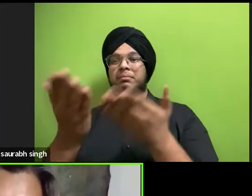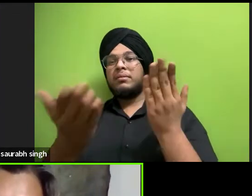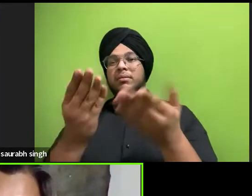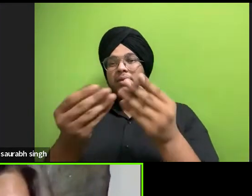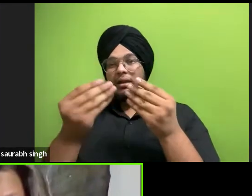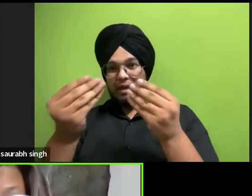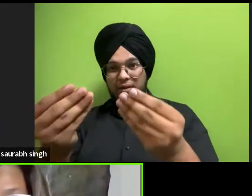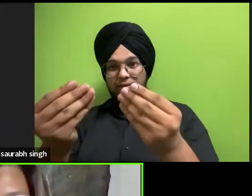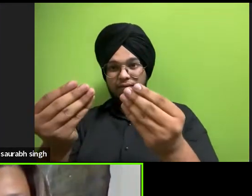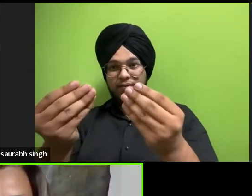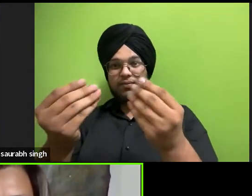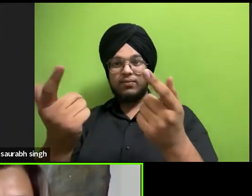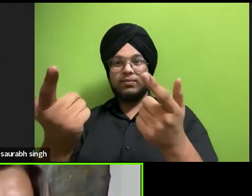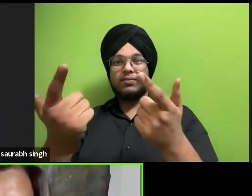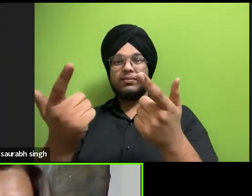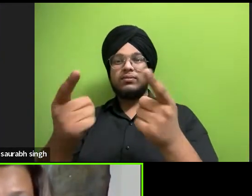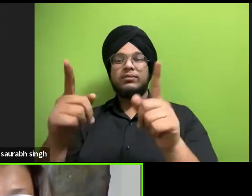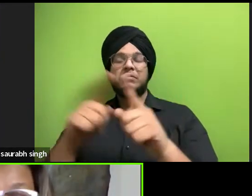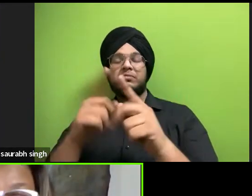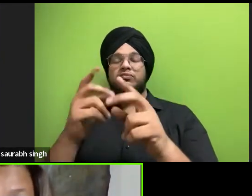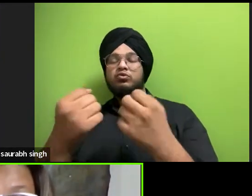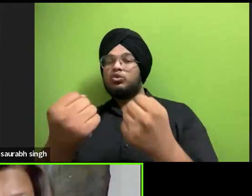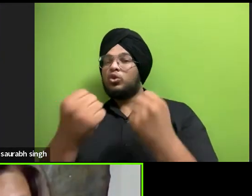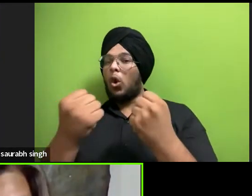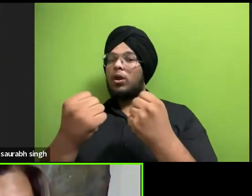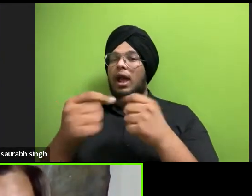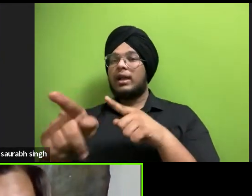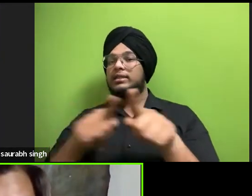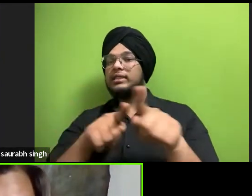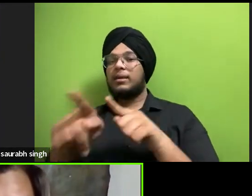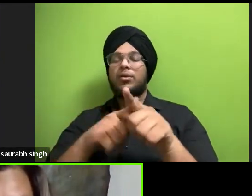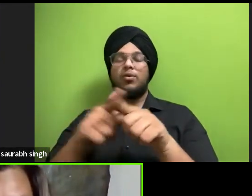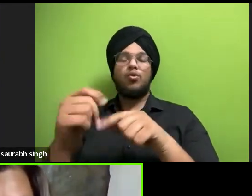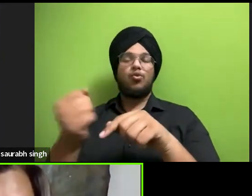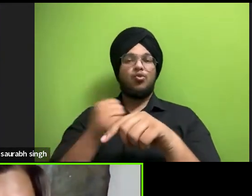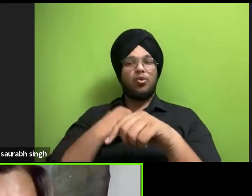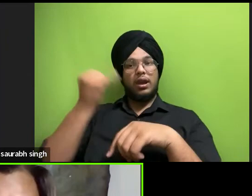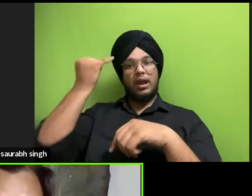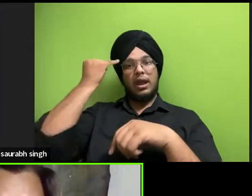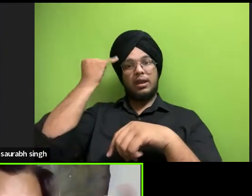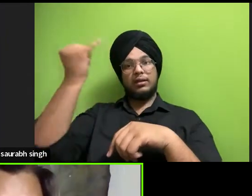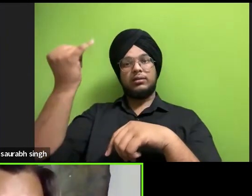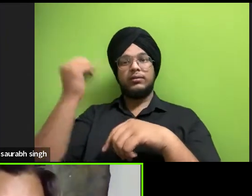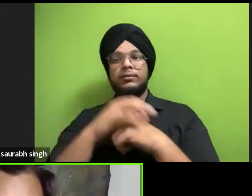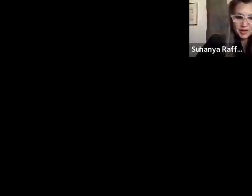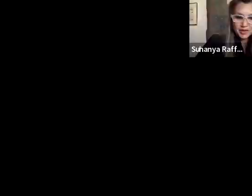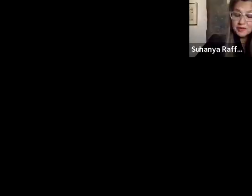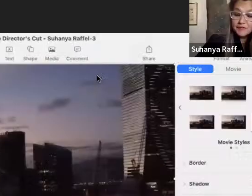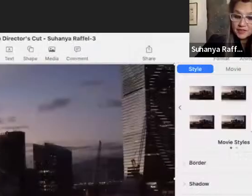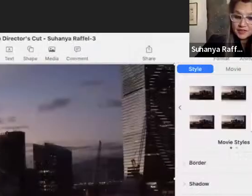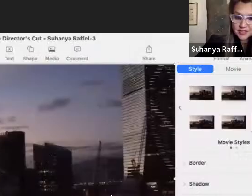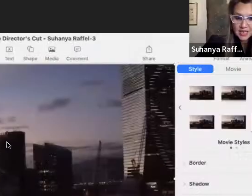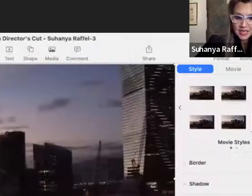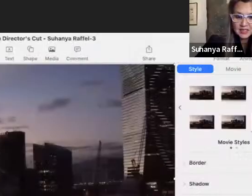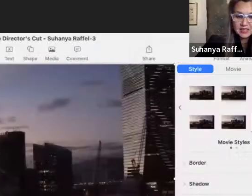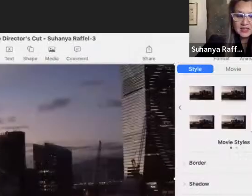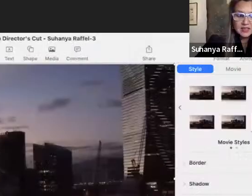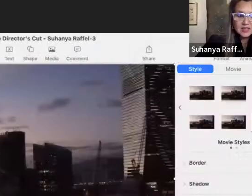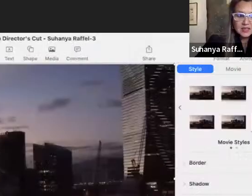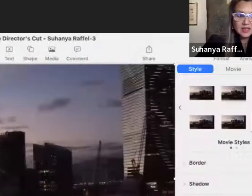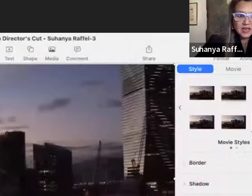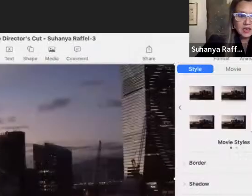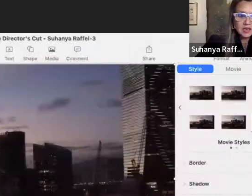you concrete examples of some of these ideas that I've been speaking to you about. So maybe we can bring up the first